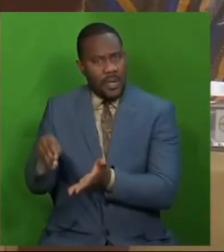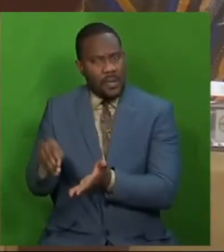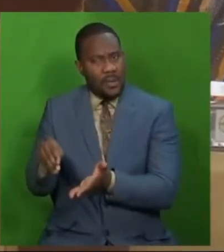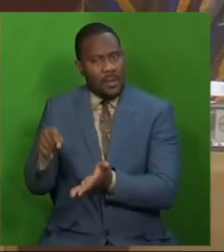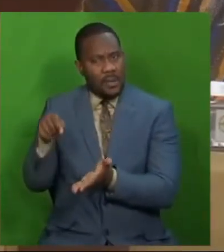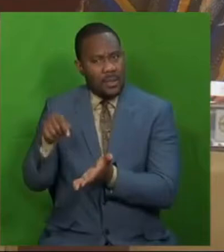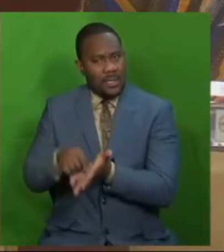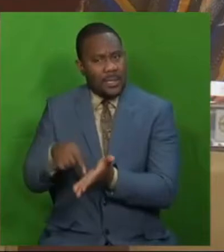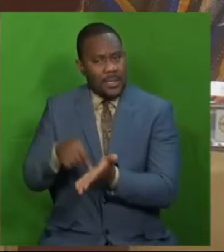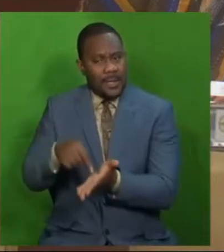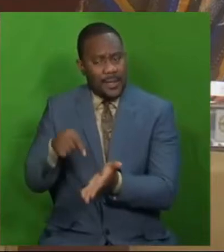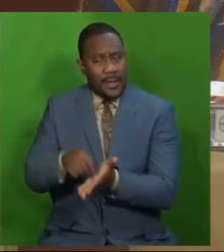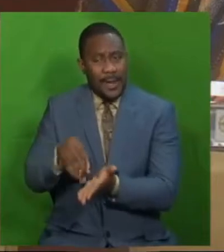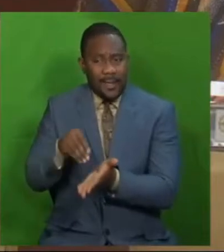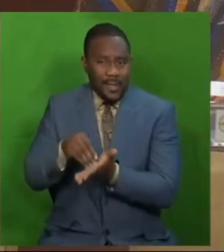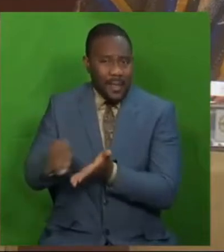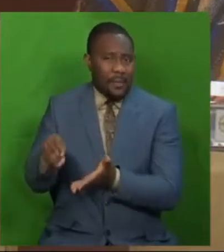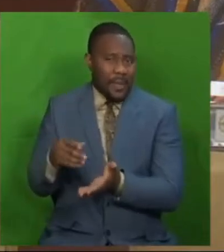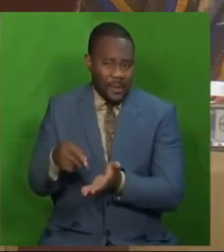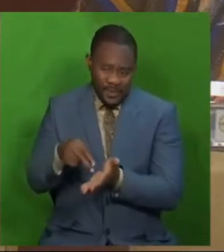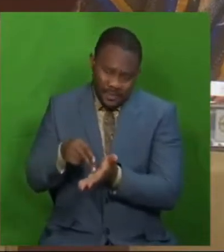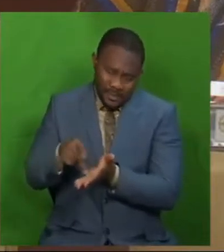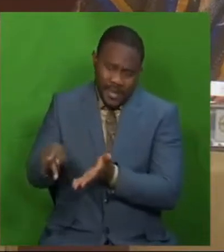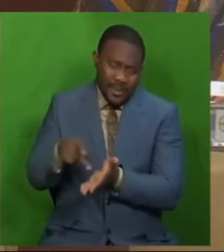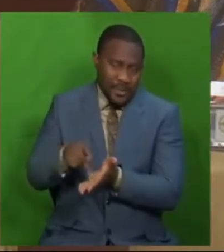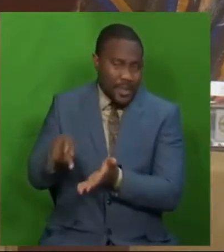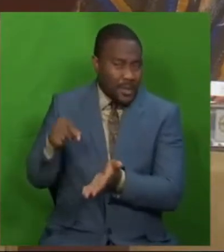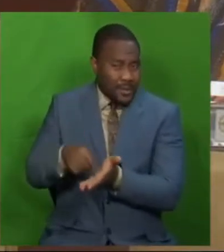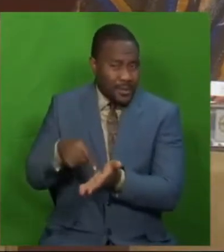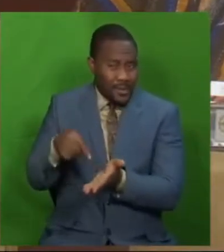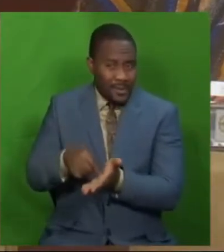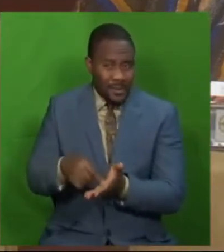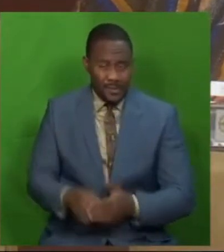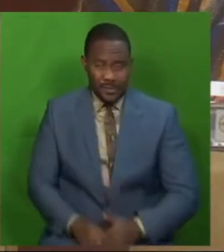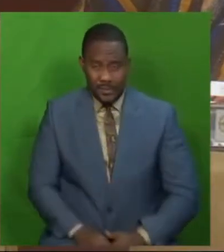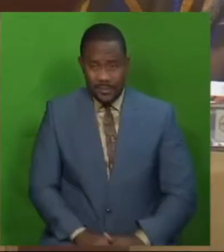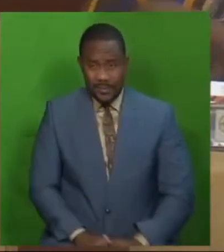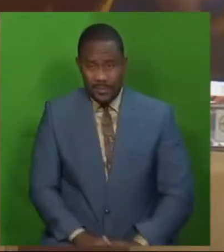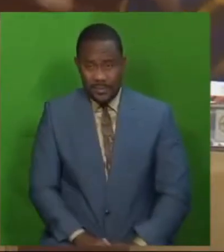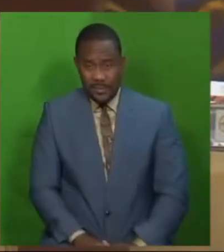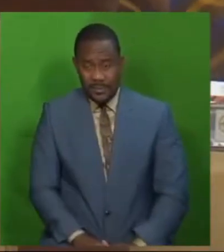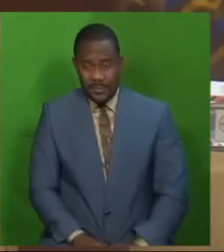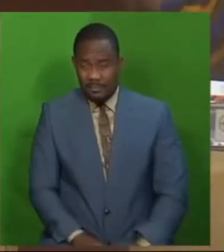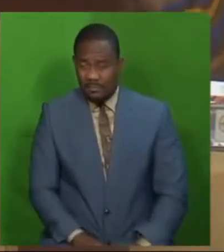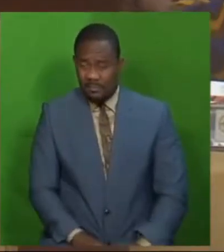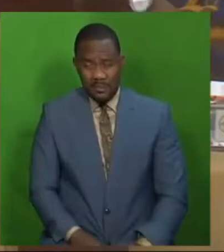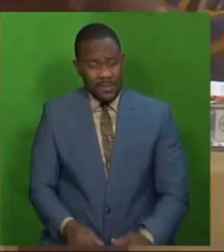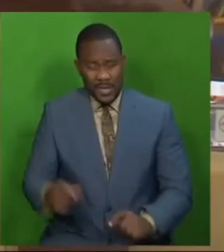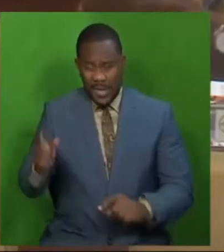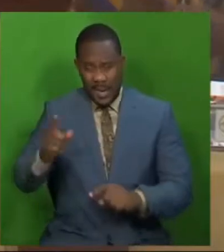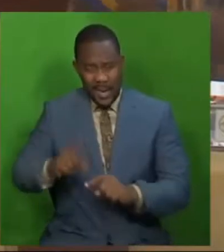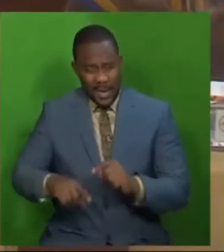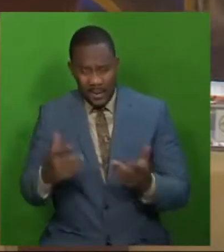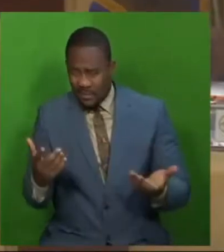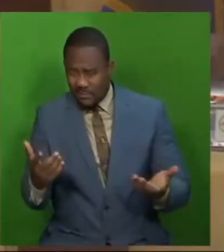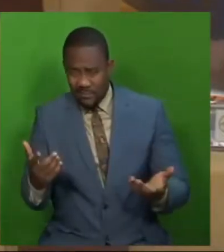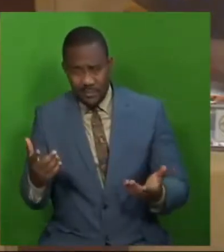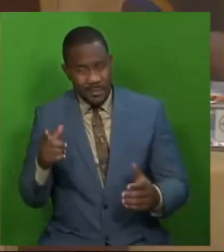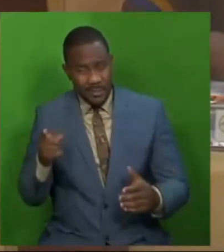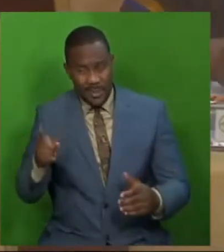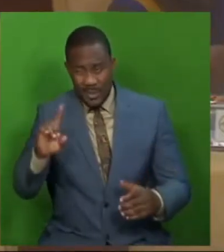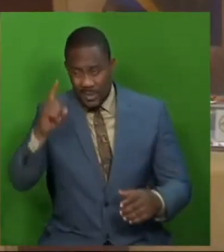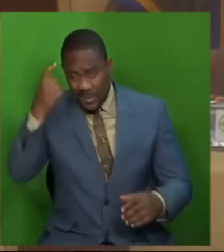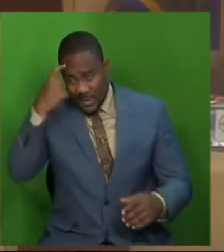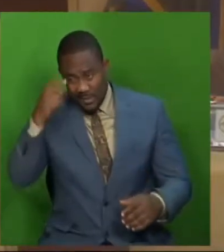though this government has borrowed so much, Don't see anything. they cannot point to any monumental achievement from